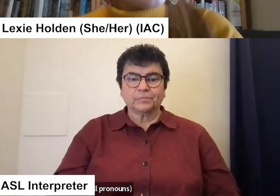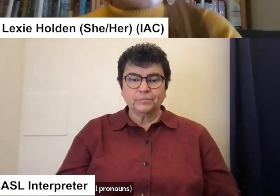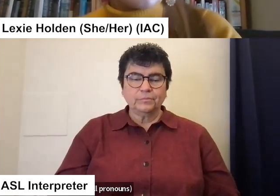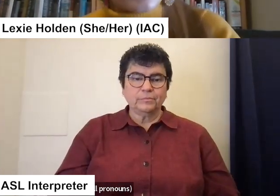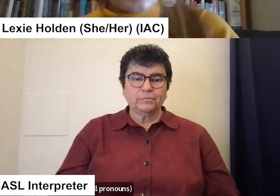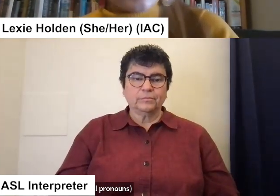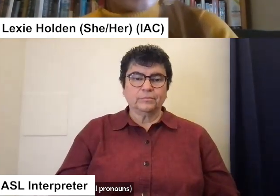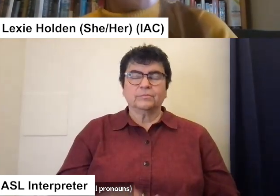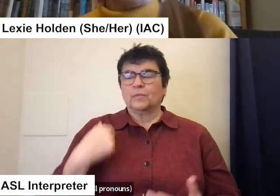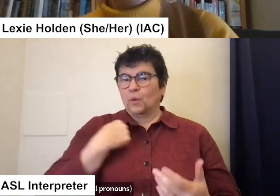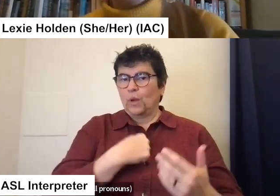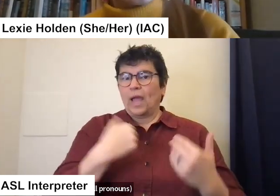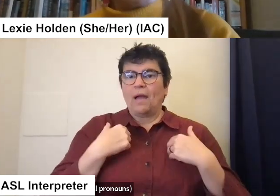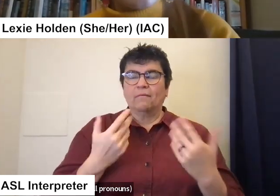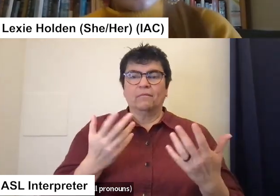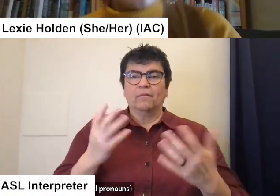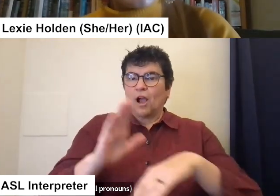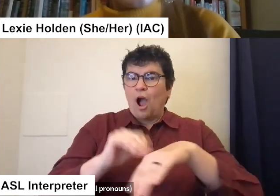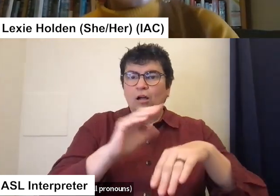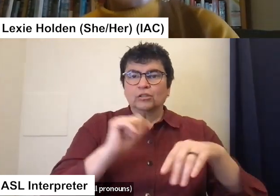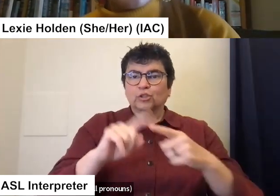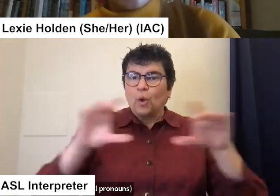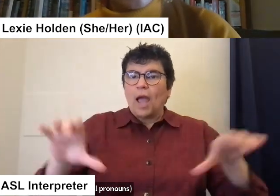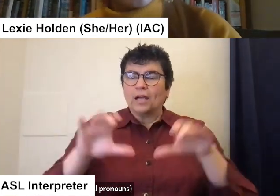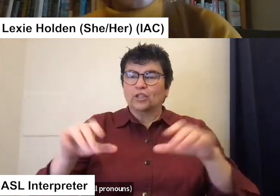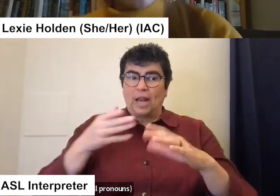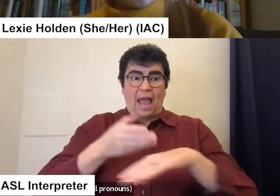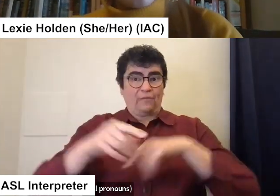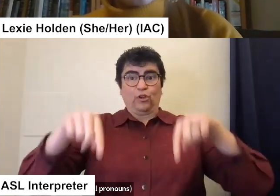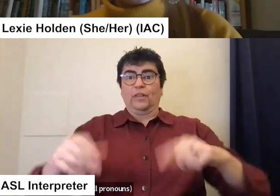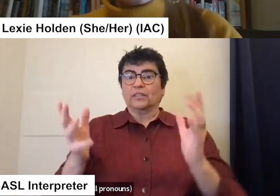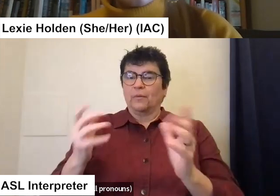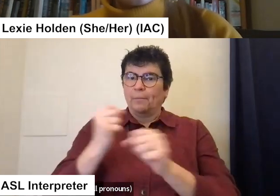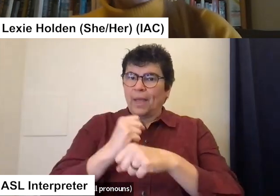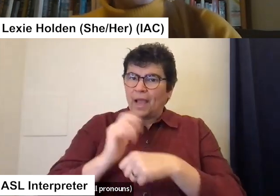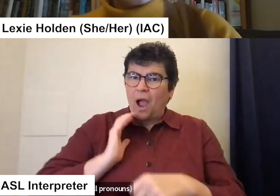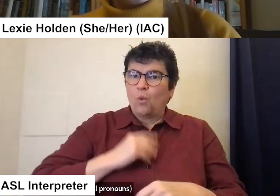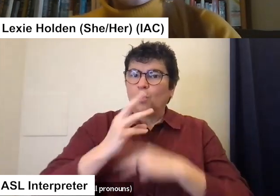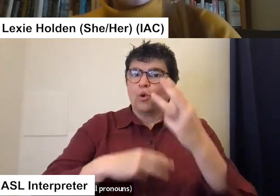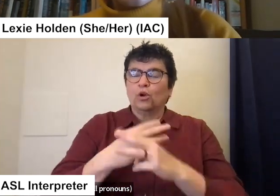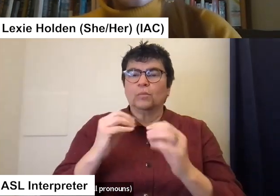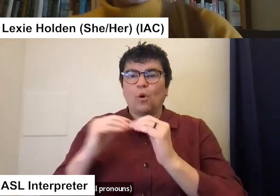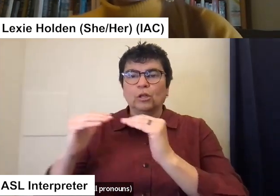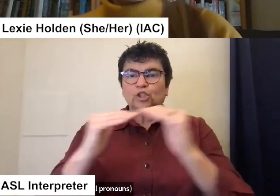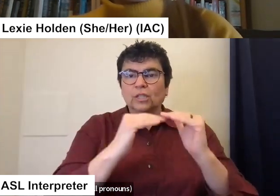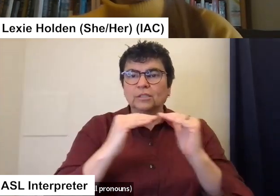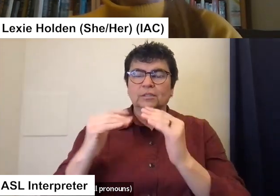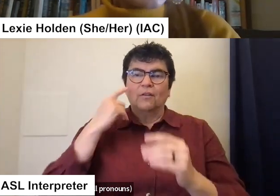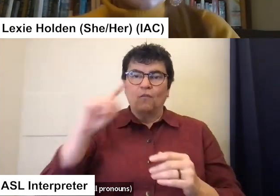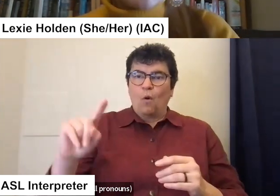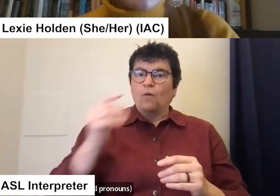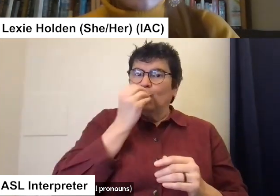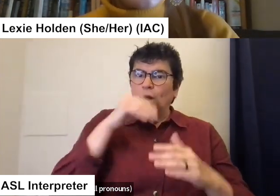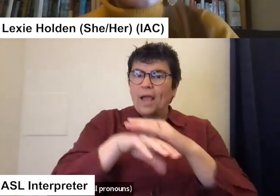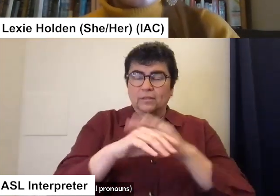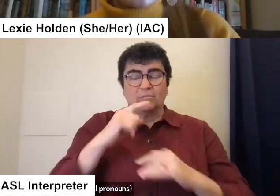couple calls to action for what we can do after this conversation to make our world a little bit more just in terms of food access. So I'm really